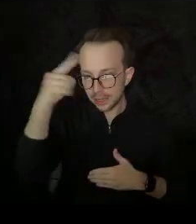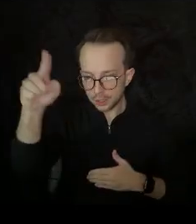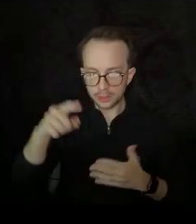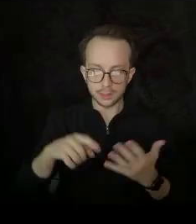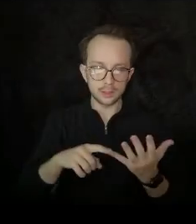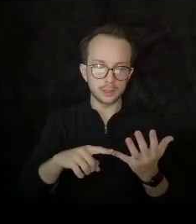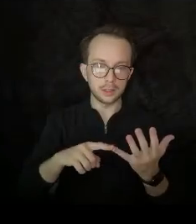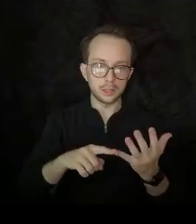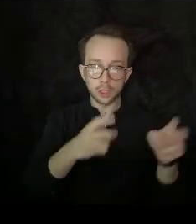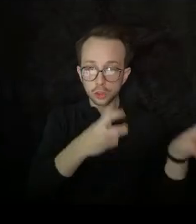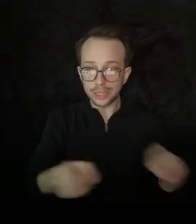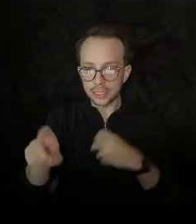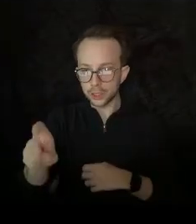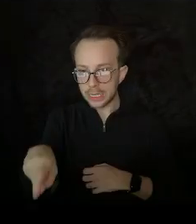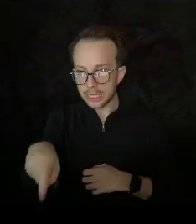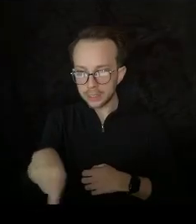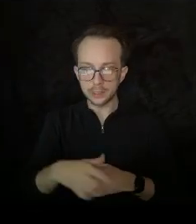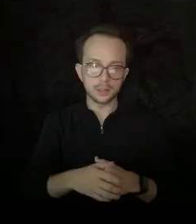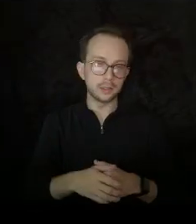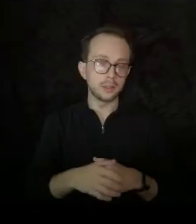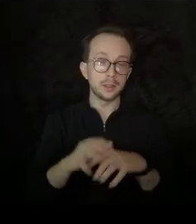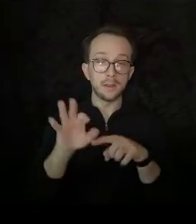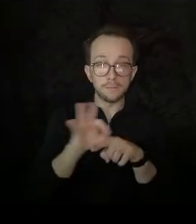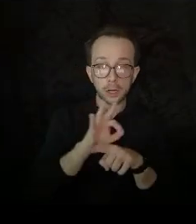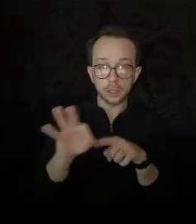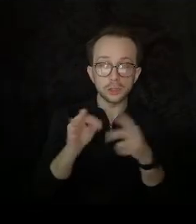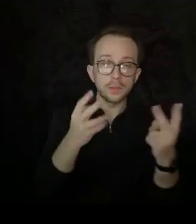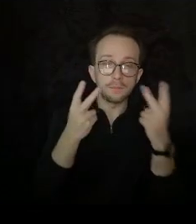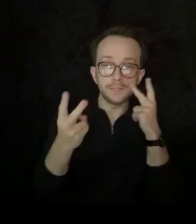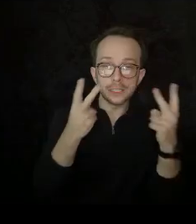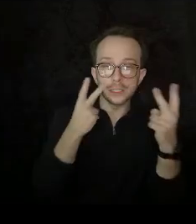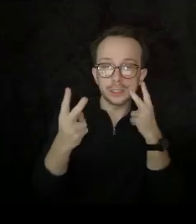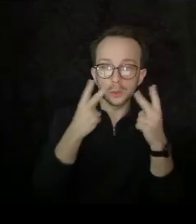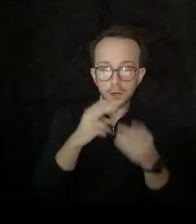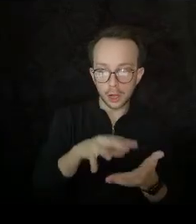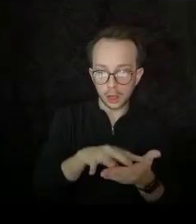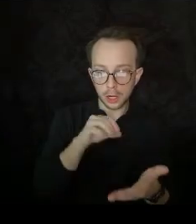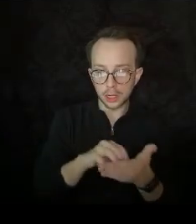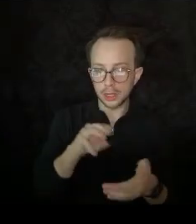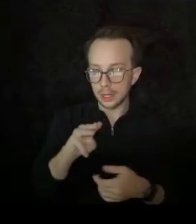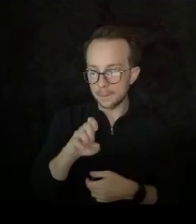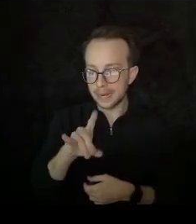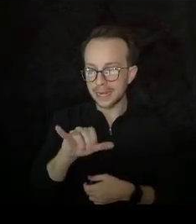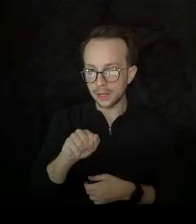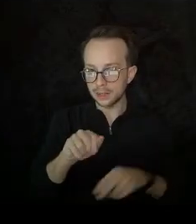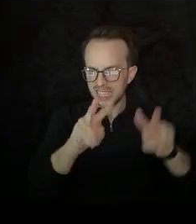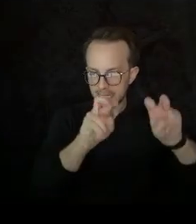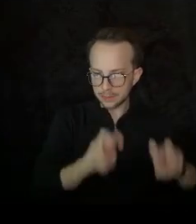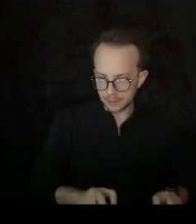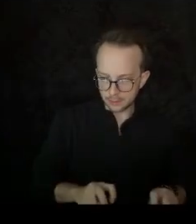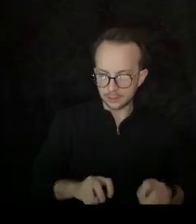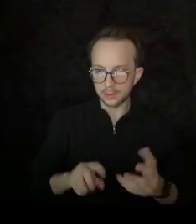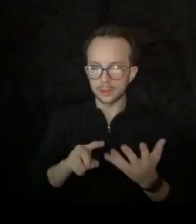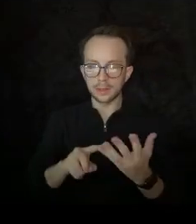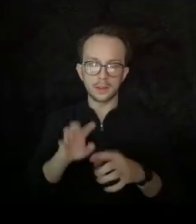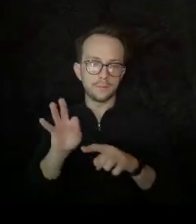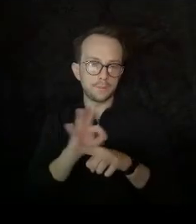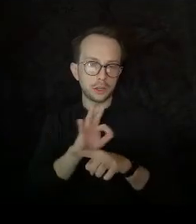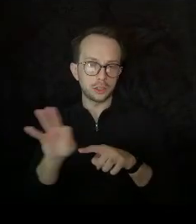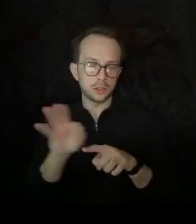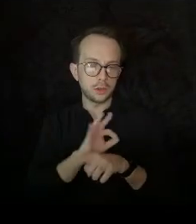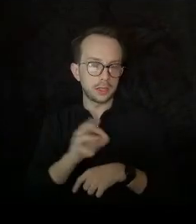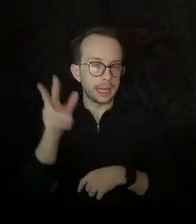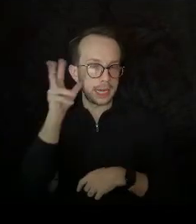needs, functional vision or learning media assessment, and functional hearing, listening,